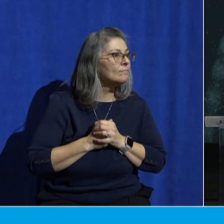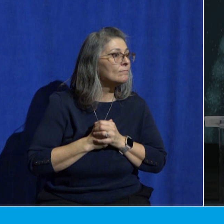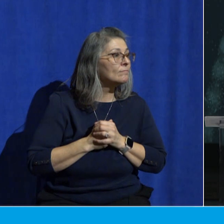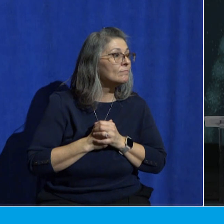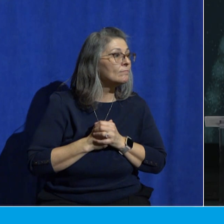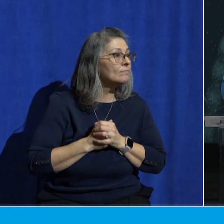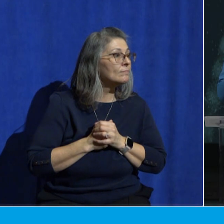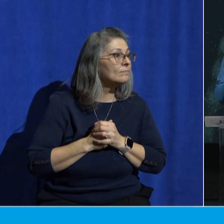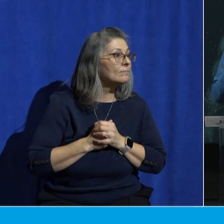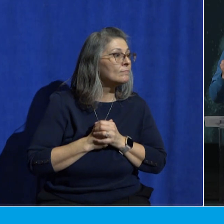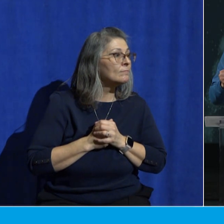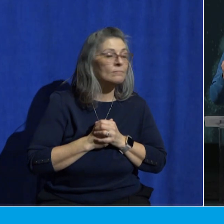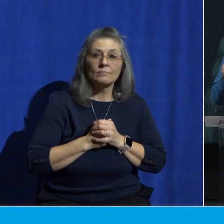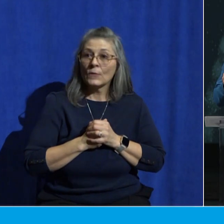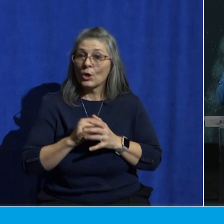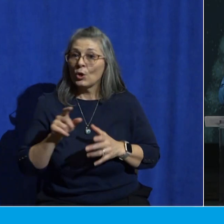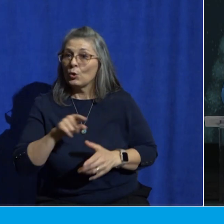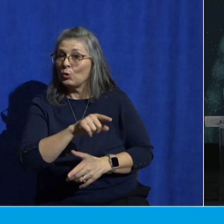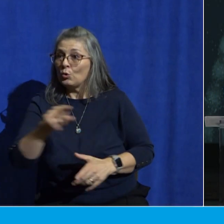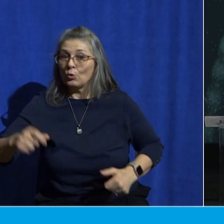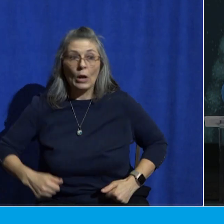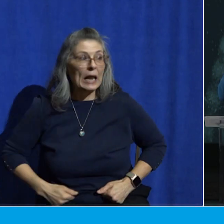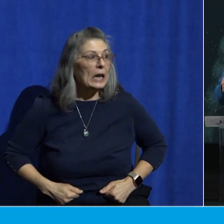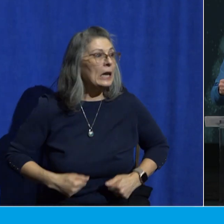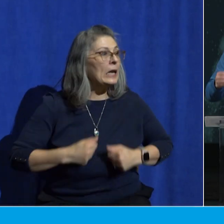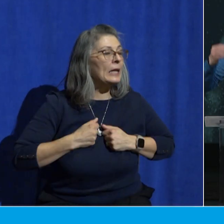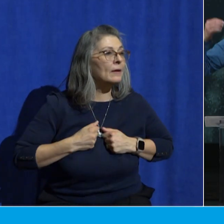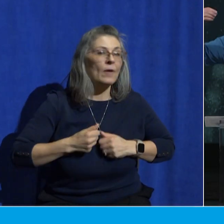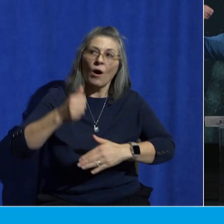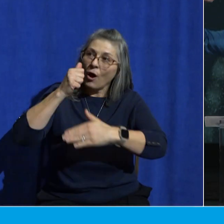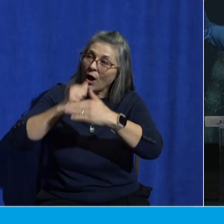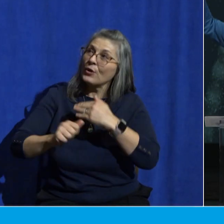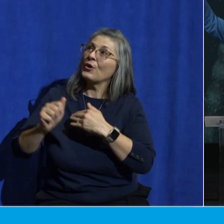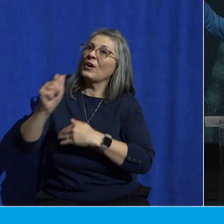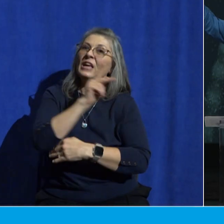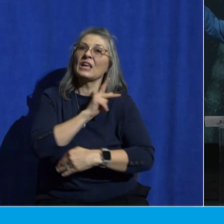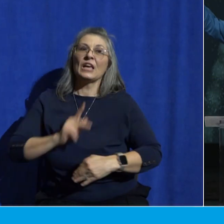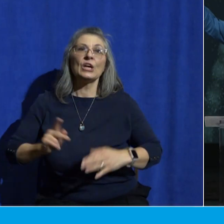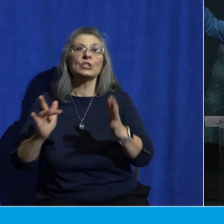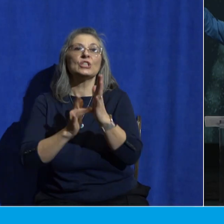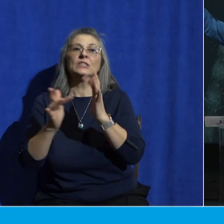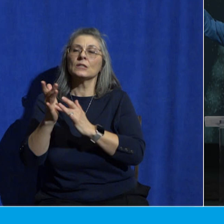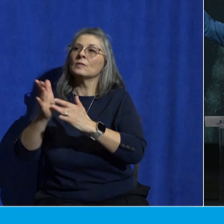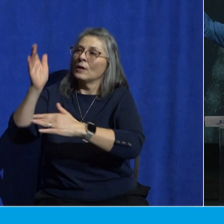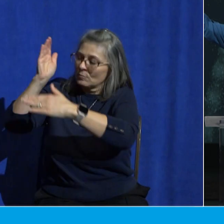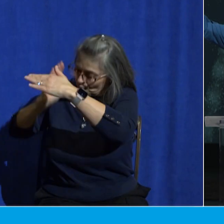Are you living your life under the lordship of King Jesus?